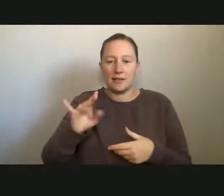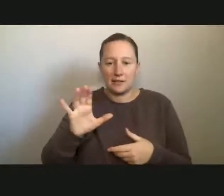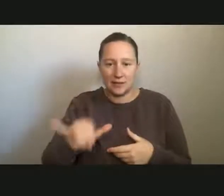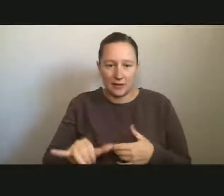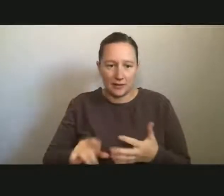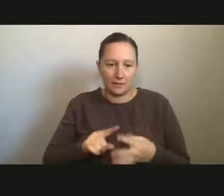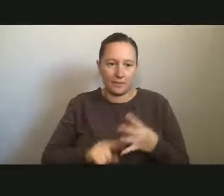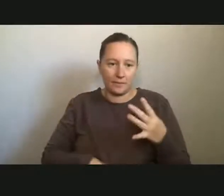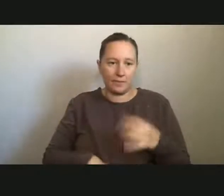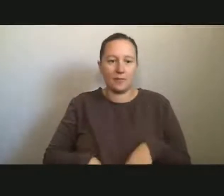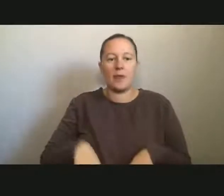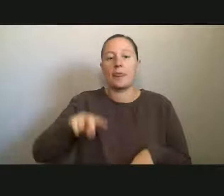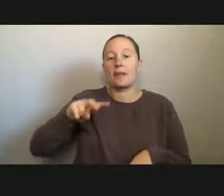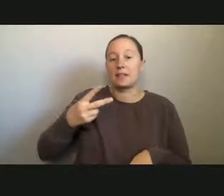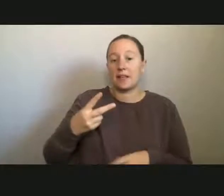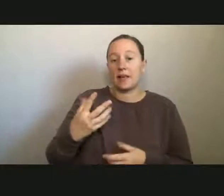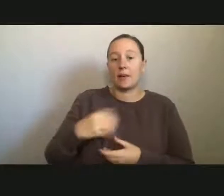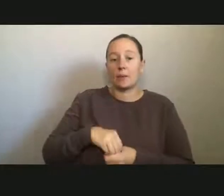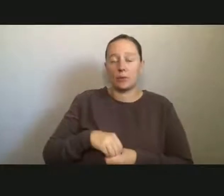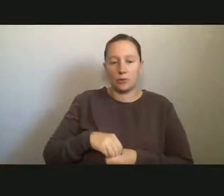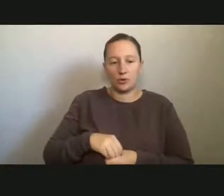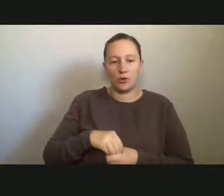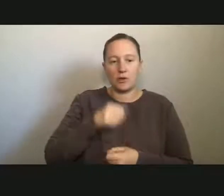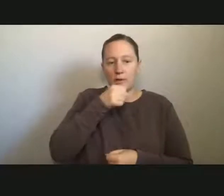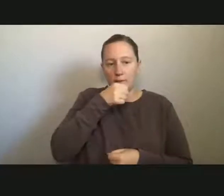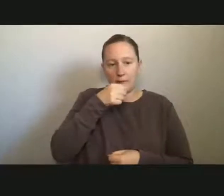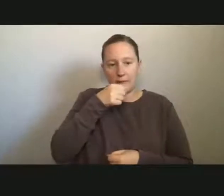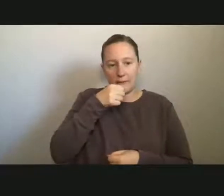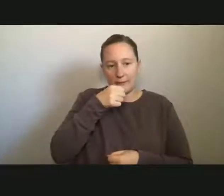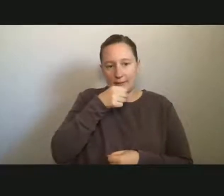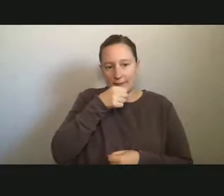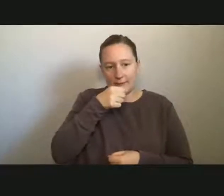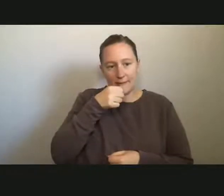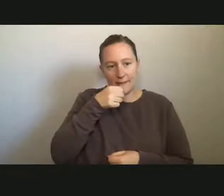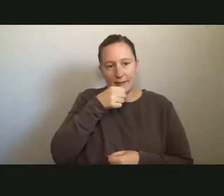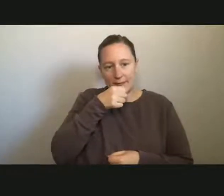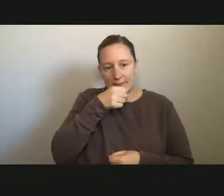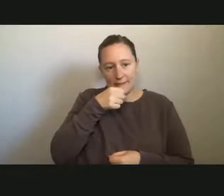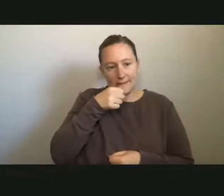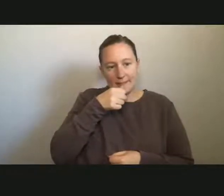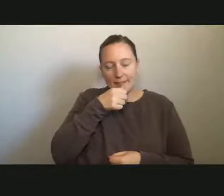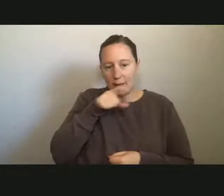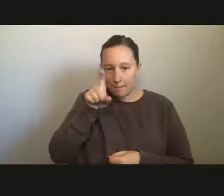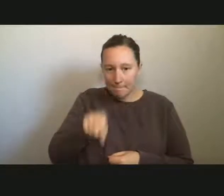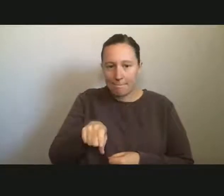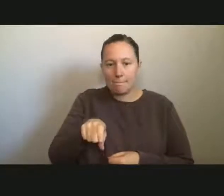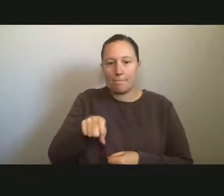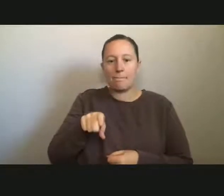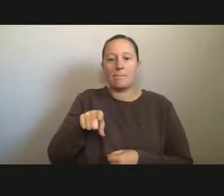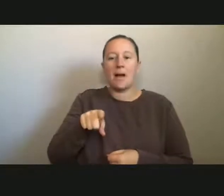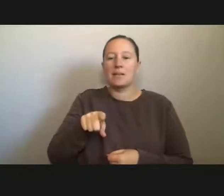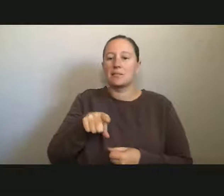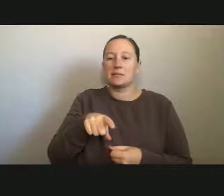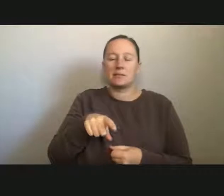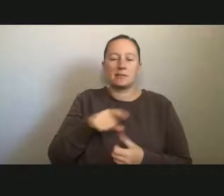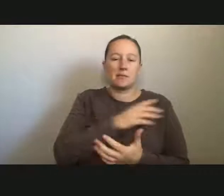And the second inclusion guide notice and policy requirements would be inclusion across the